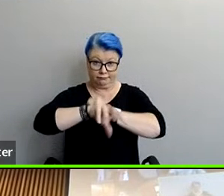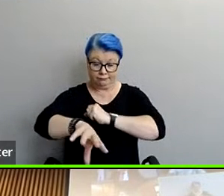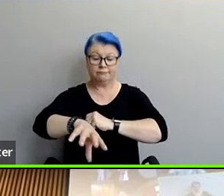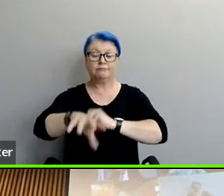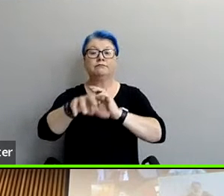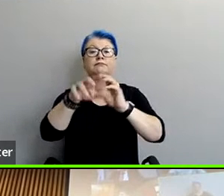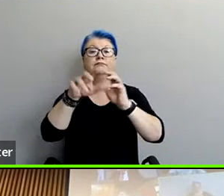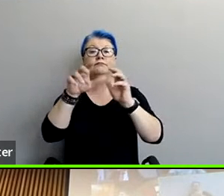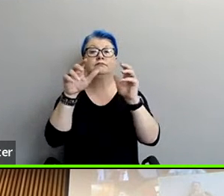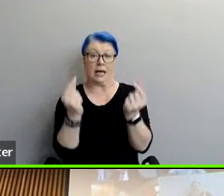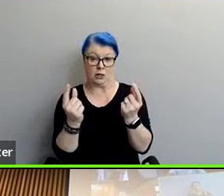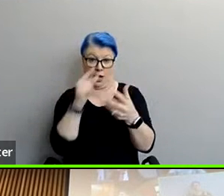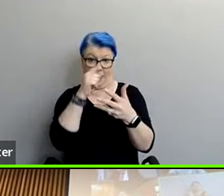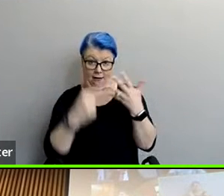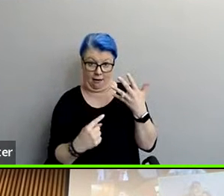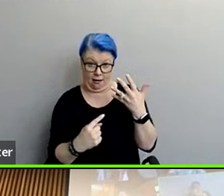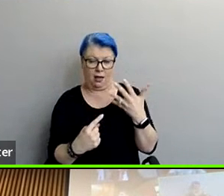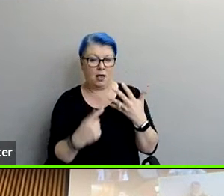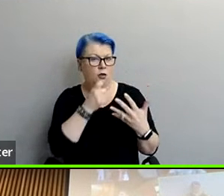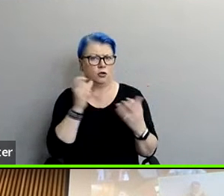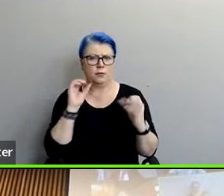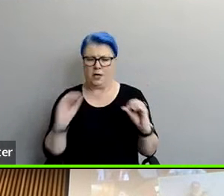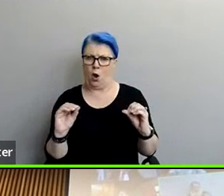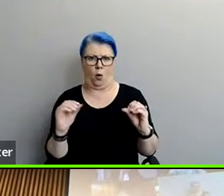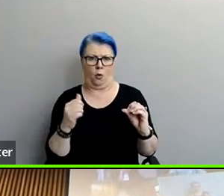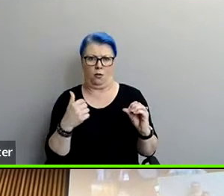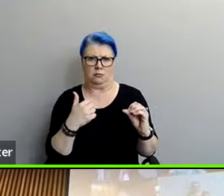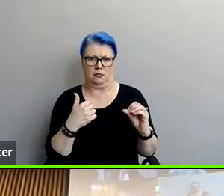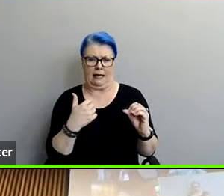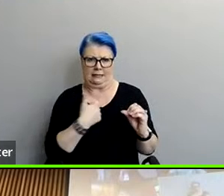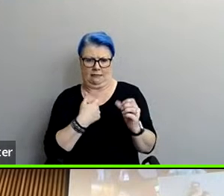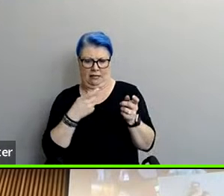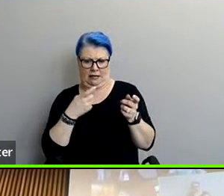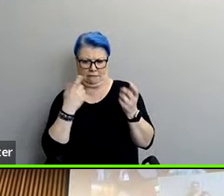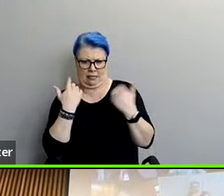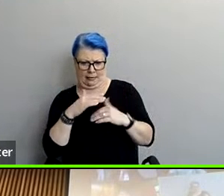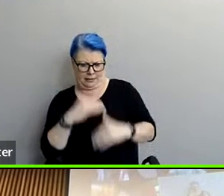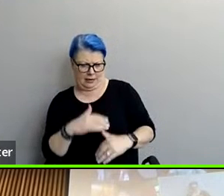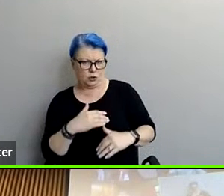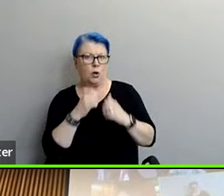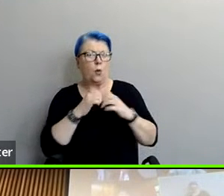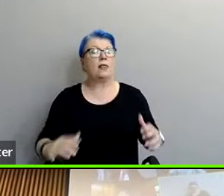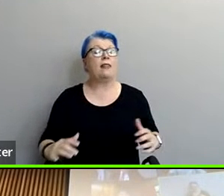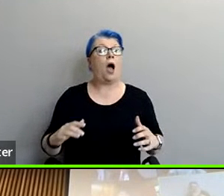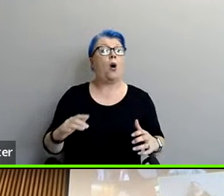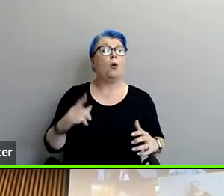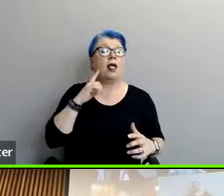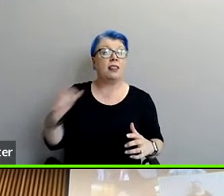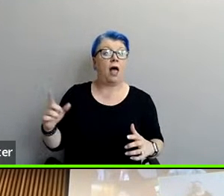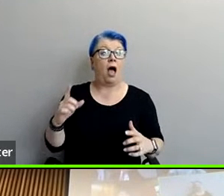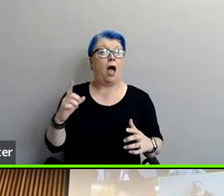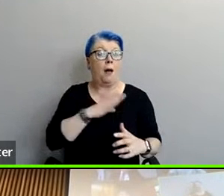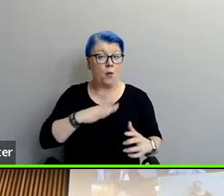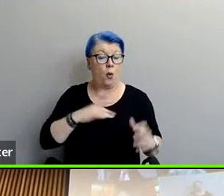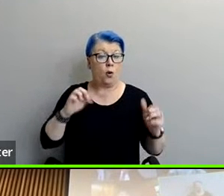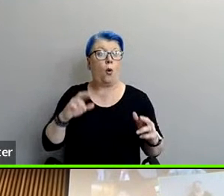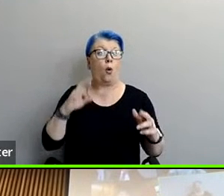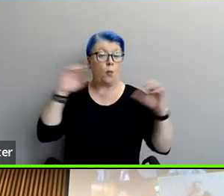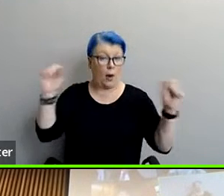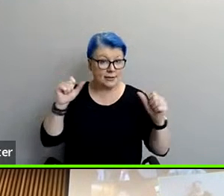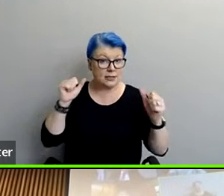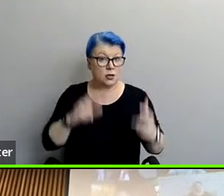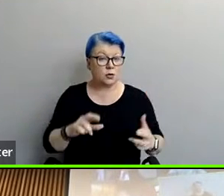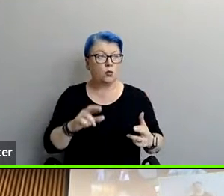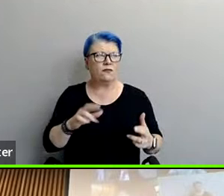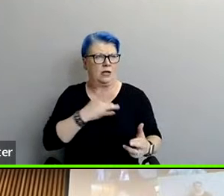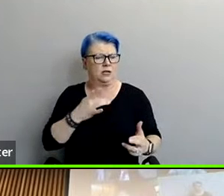sunshine law. There should be no supplementation of the agenda unless the superintendent or the school board president determines that it would be